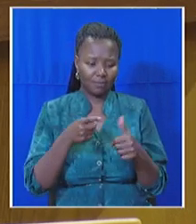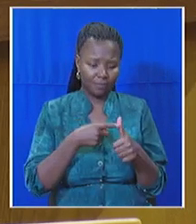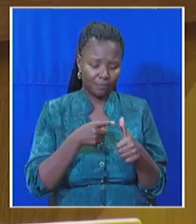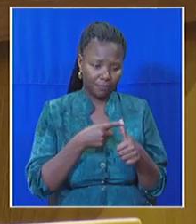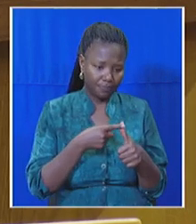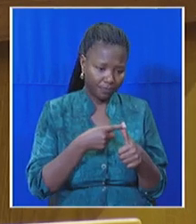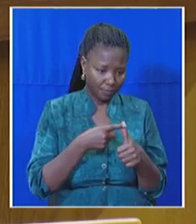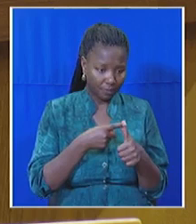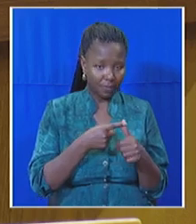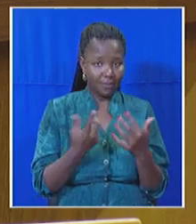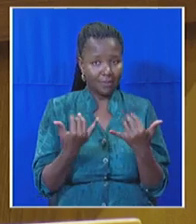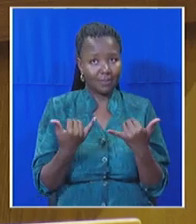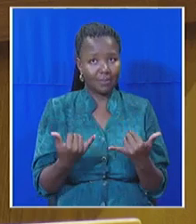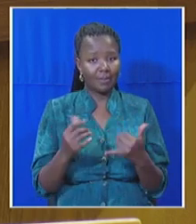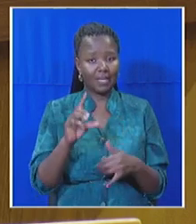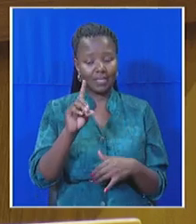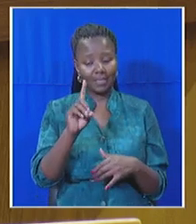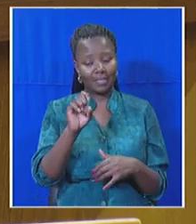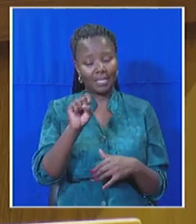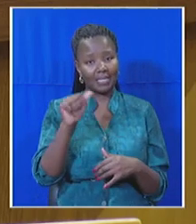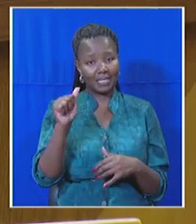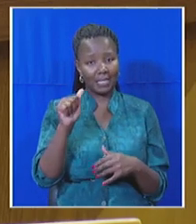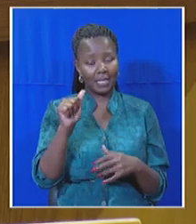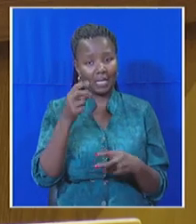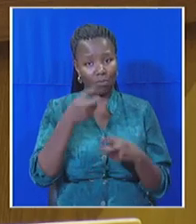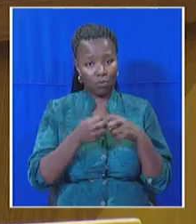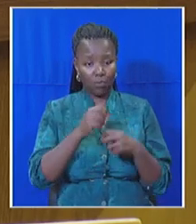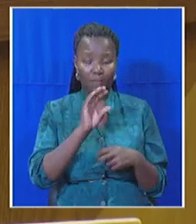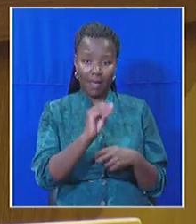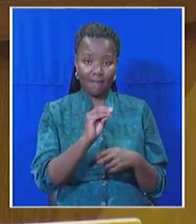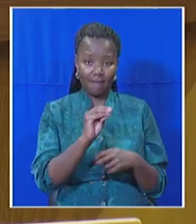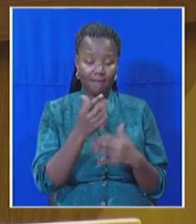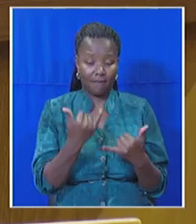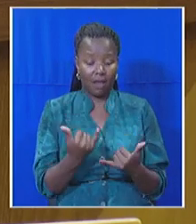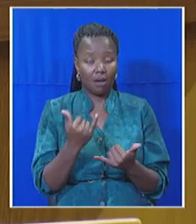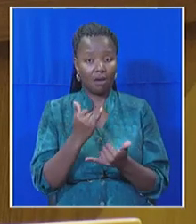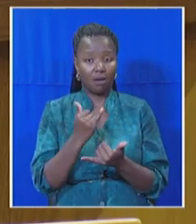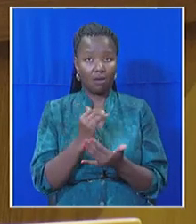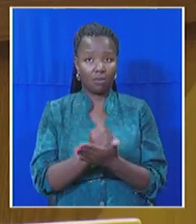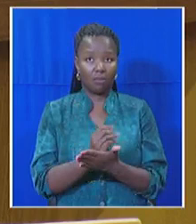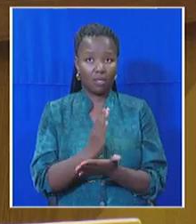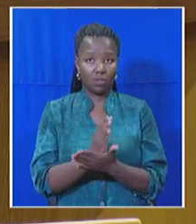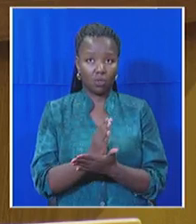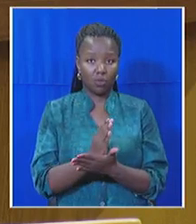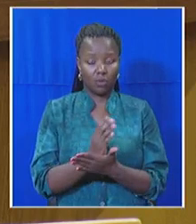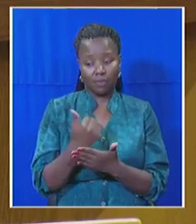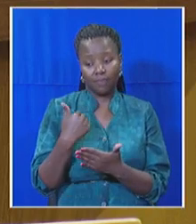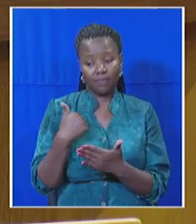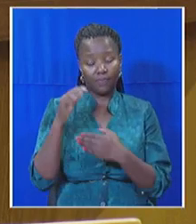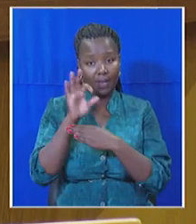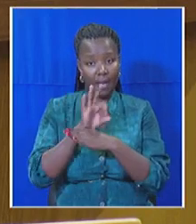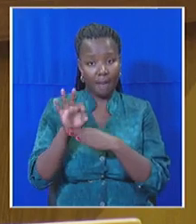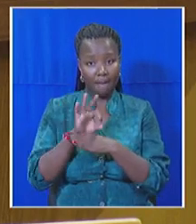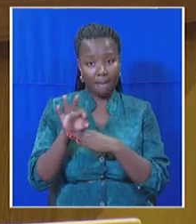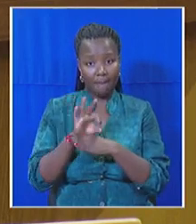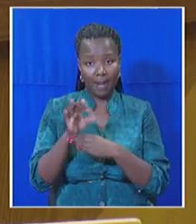challenges that are faced by BSA. We are going to ensure that the action plan that has been developed